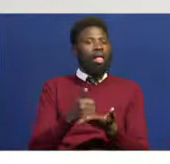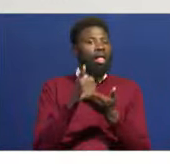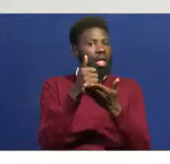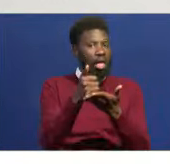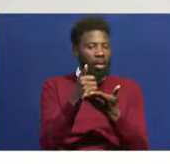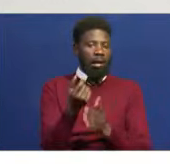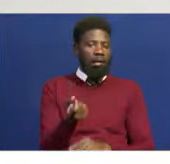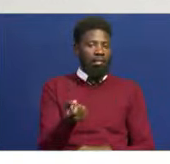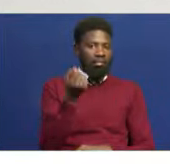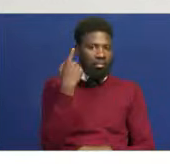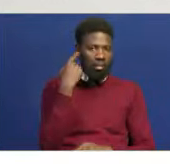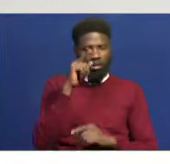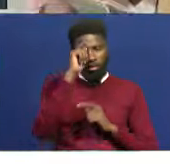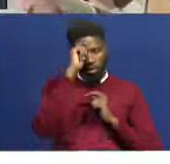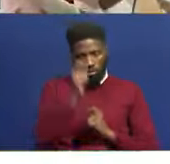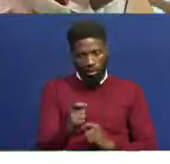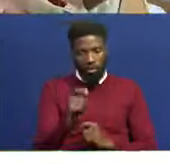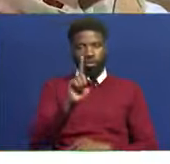respect.